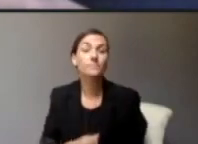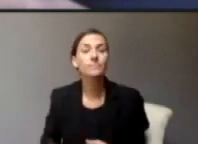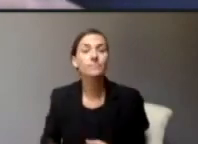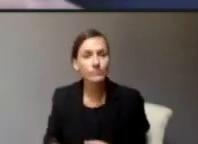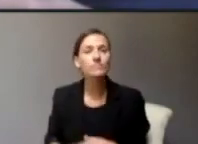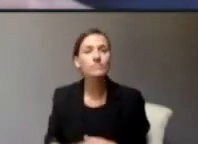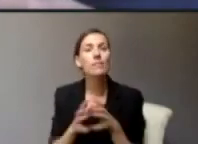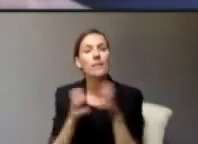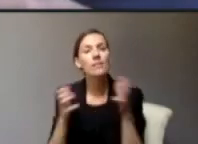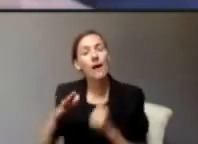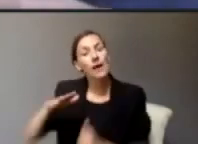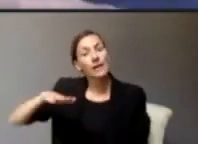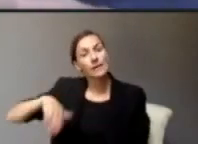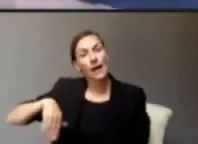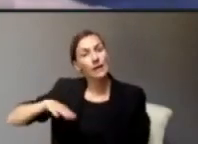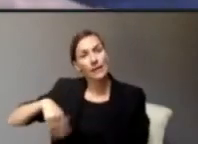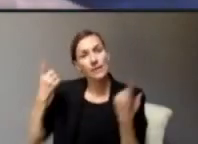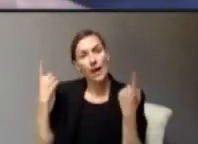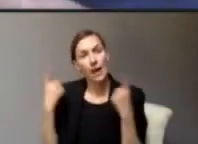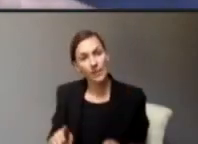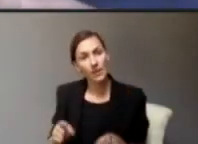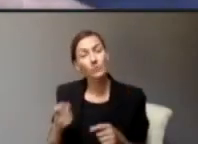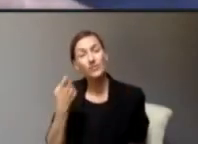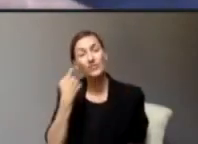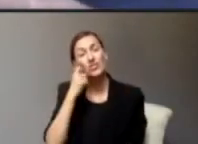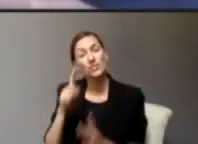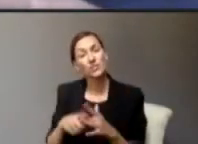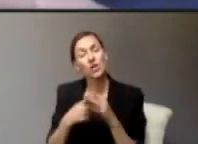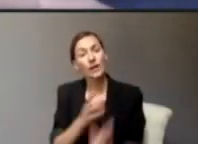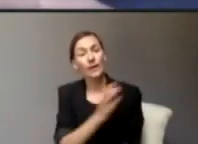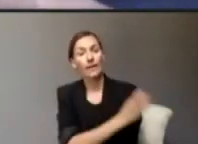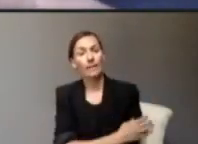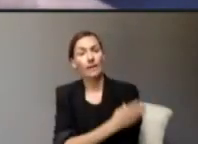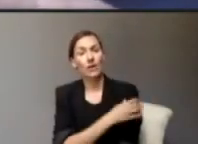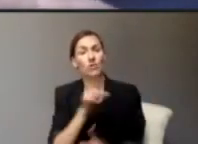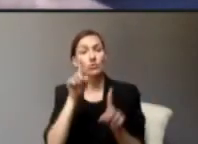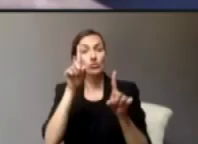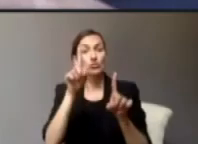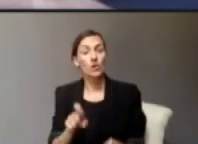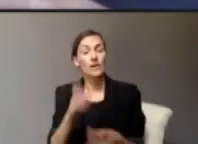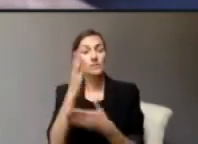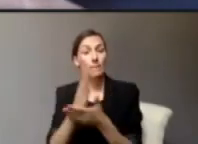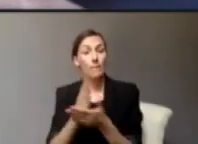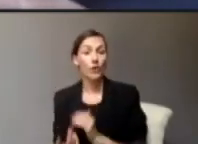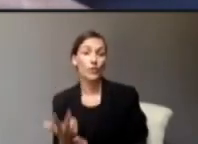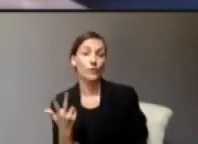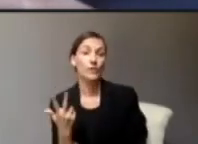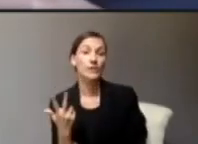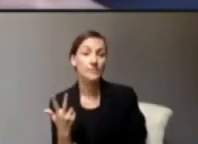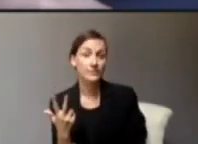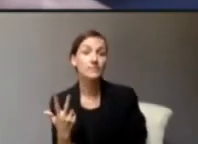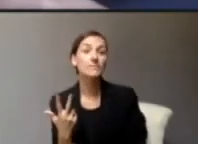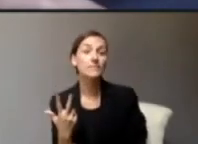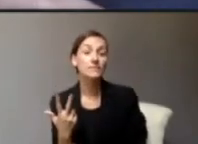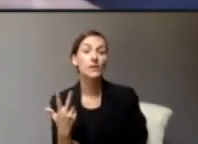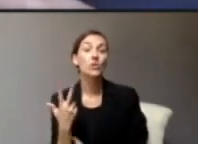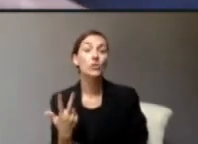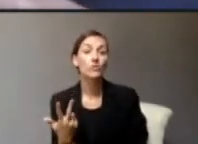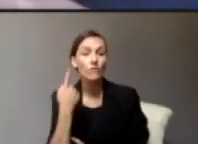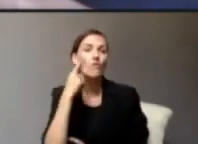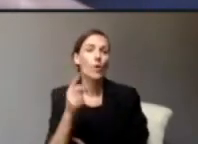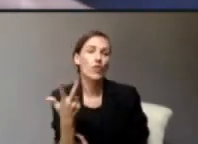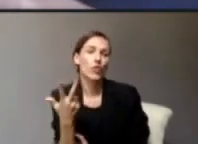yet in progress. We're just starting clinical trials, phase 3, for 3 of the vaccine